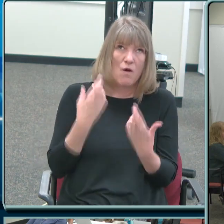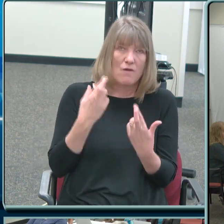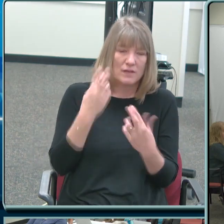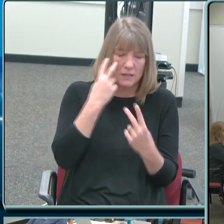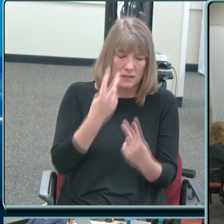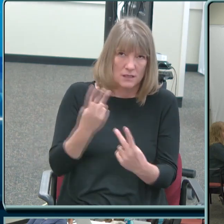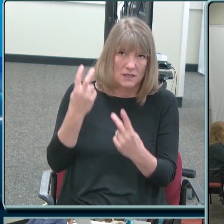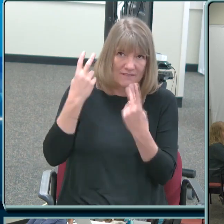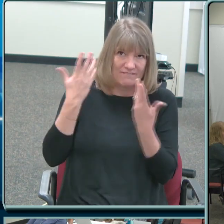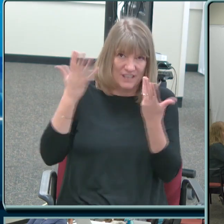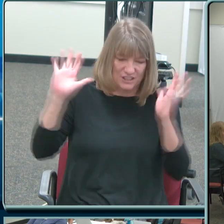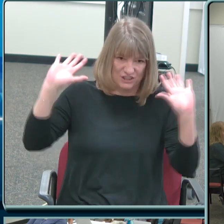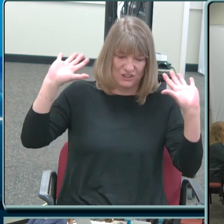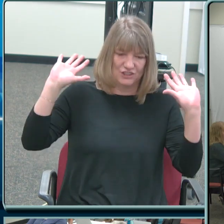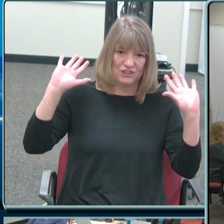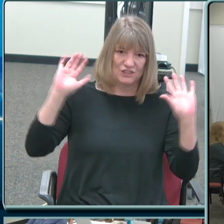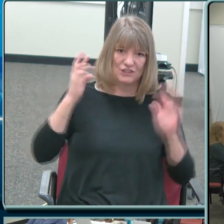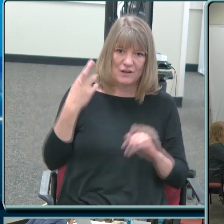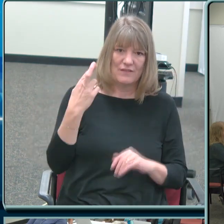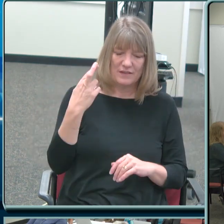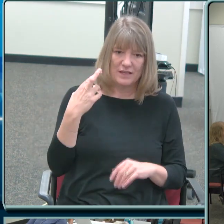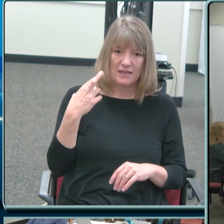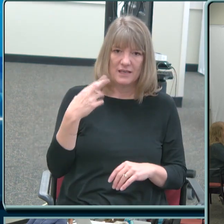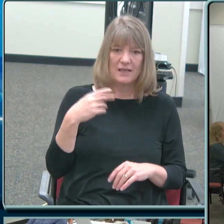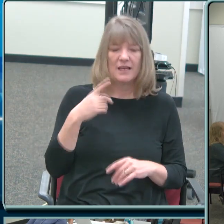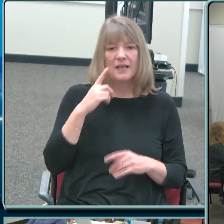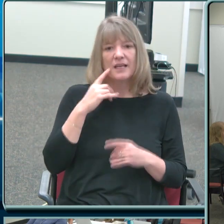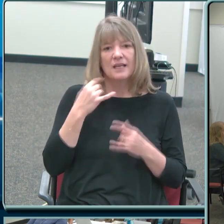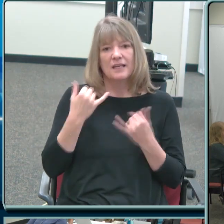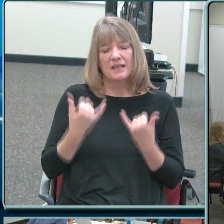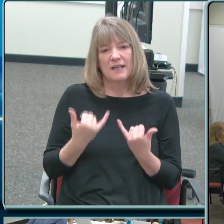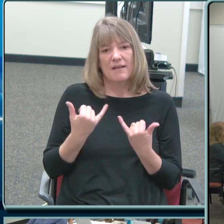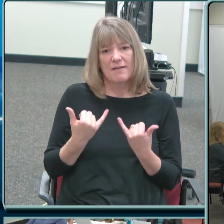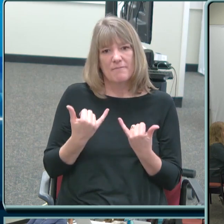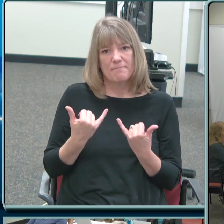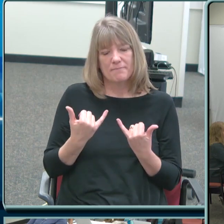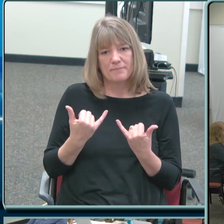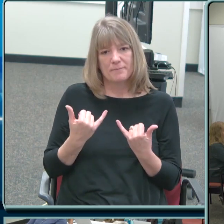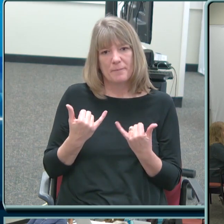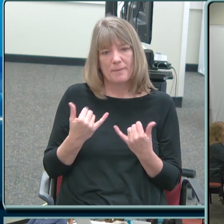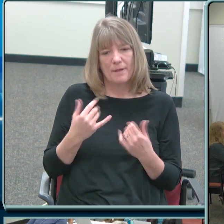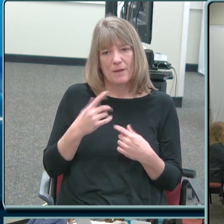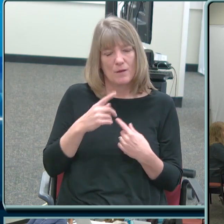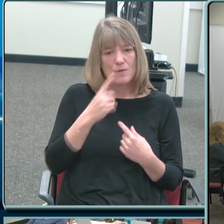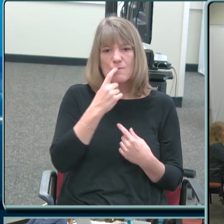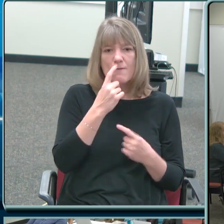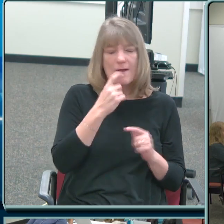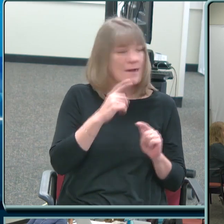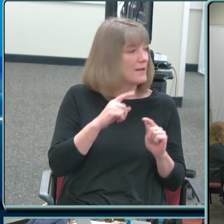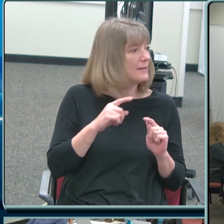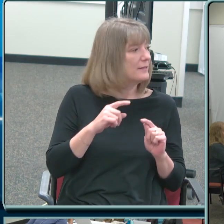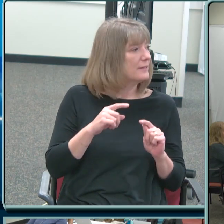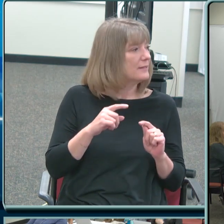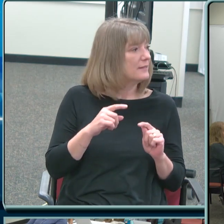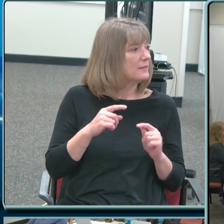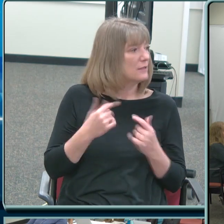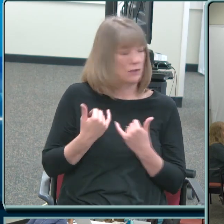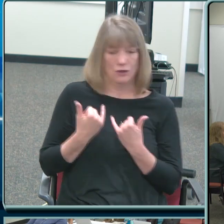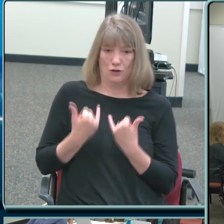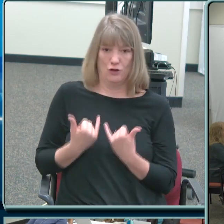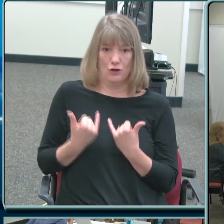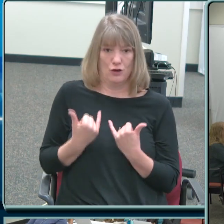mirror. And it really, it's only now in red is our